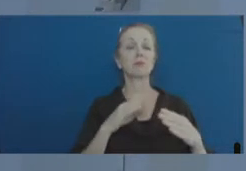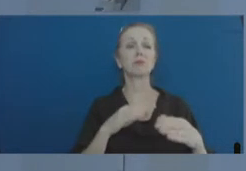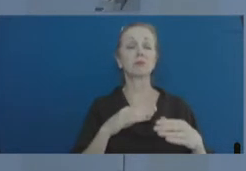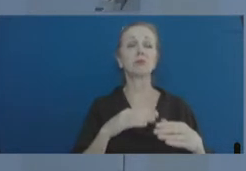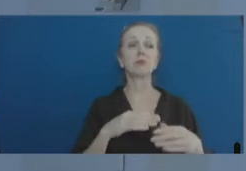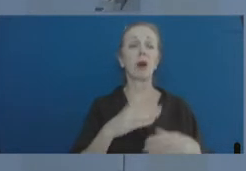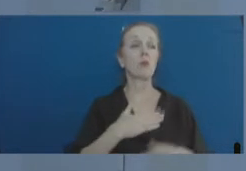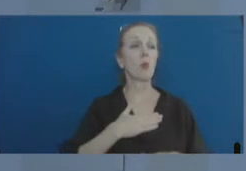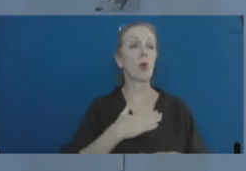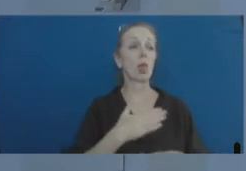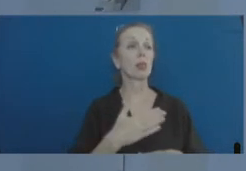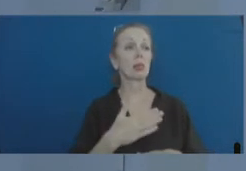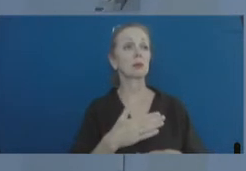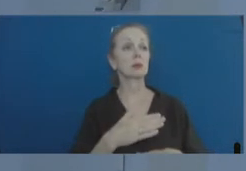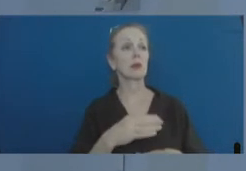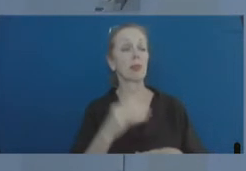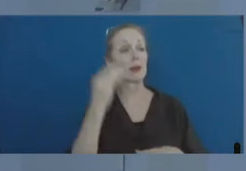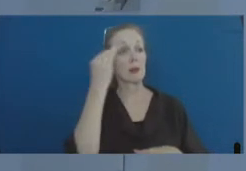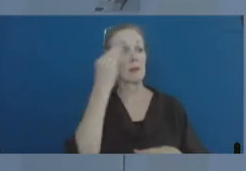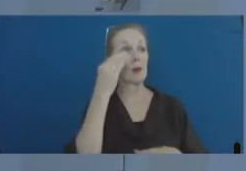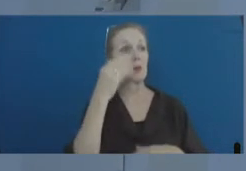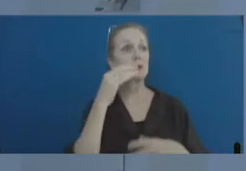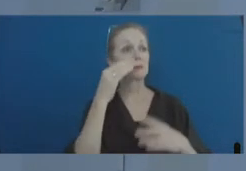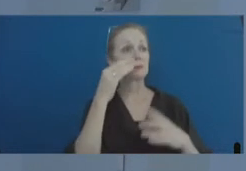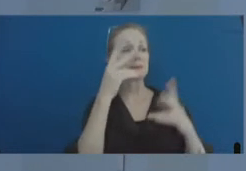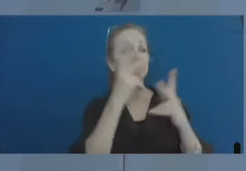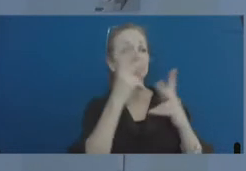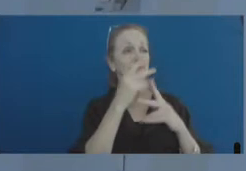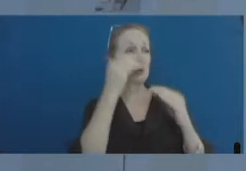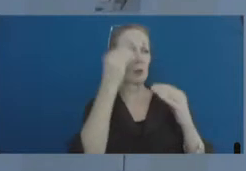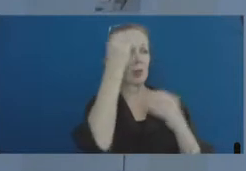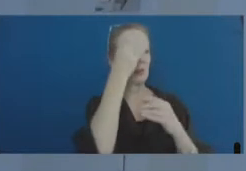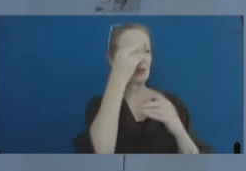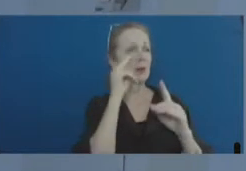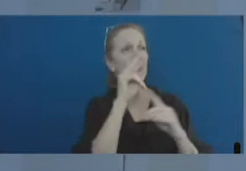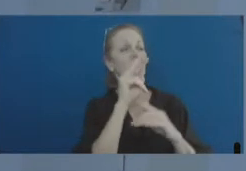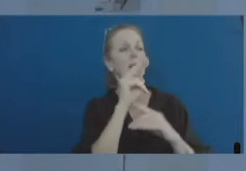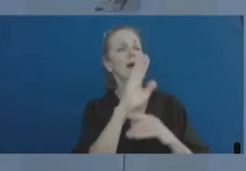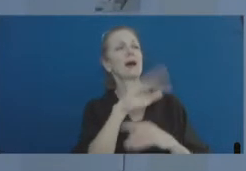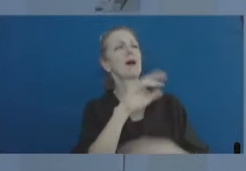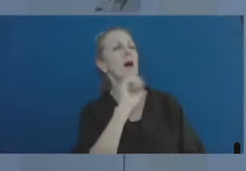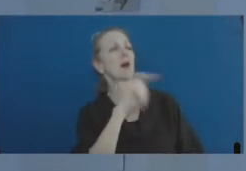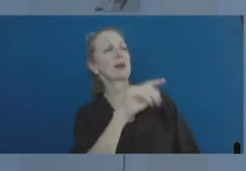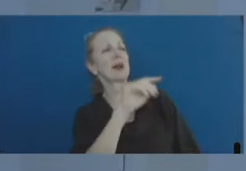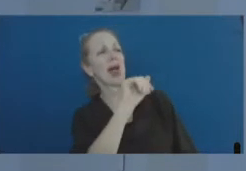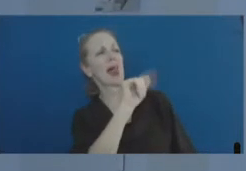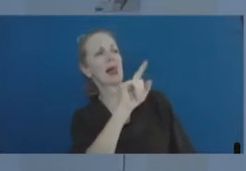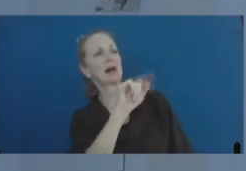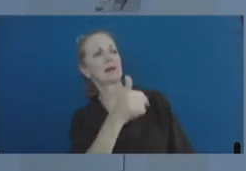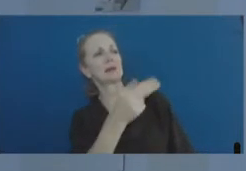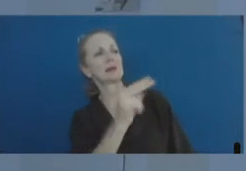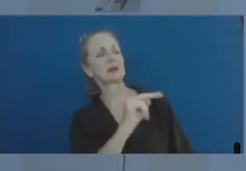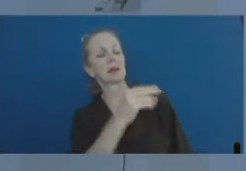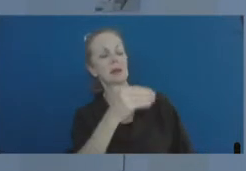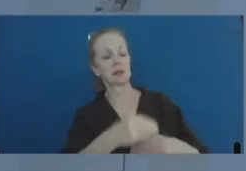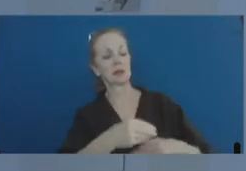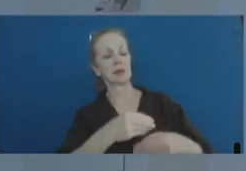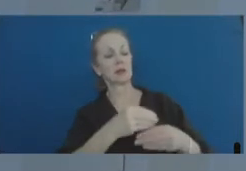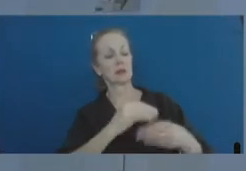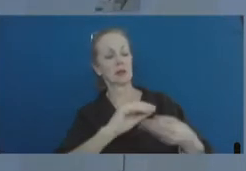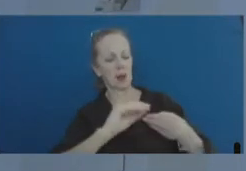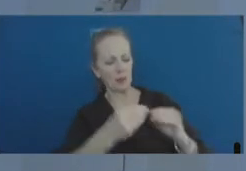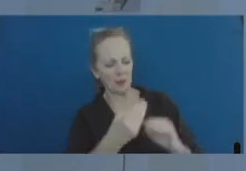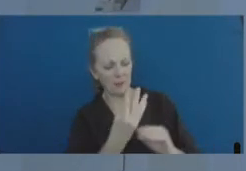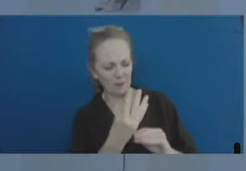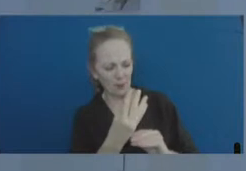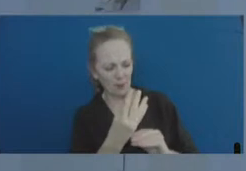like. My question for you, Allison, is on slide 4, where it talks about the 90% residential subdivisions.